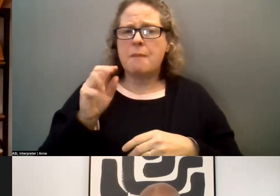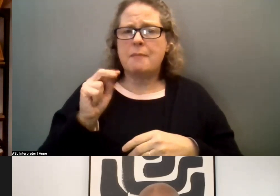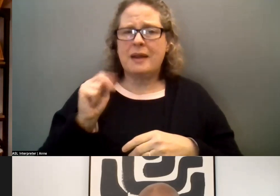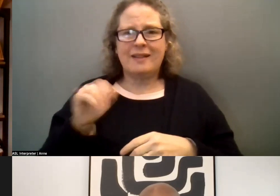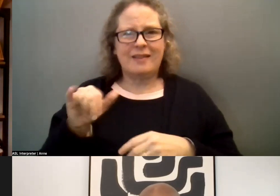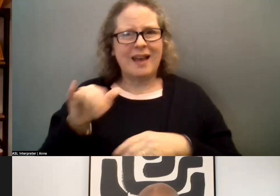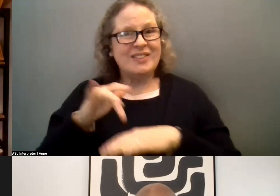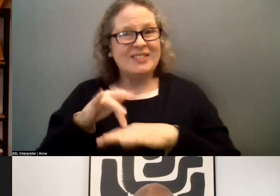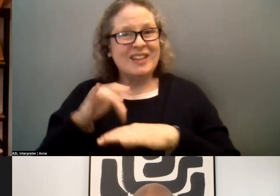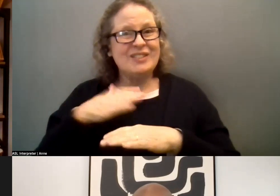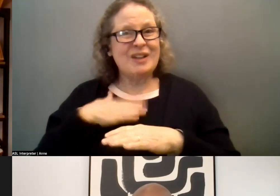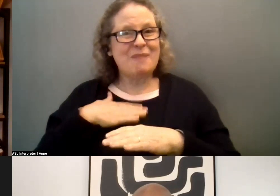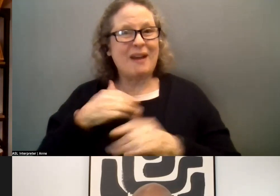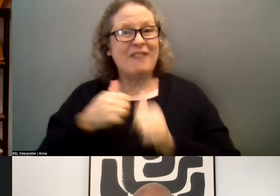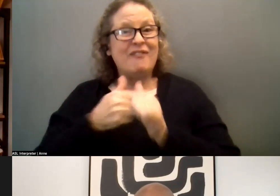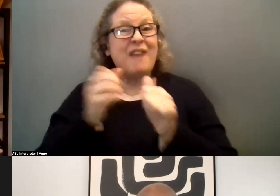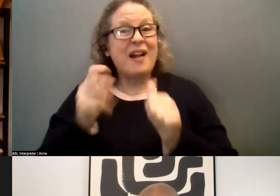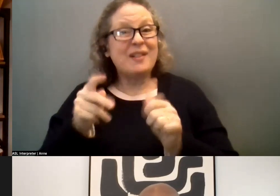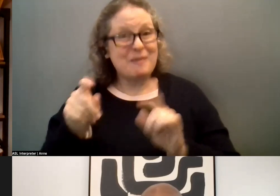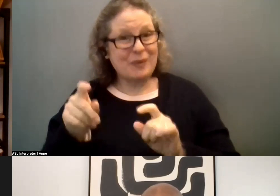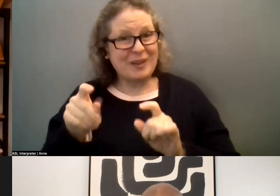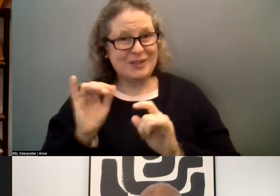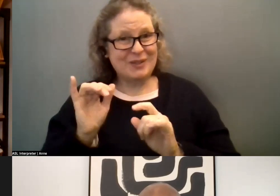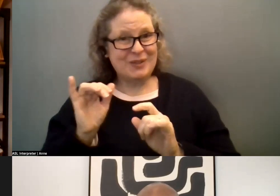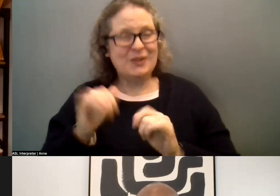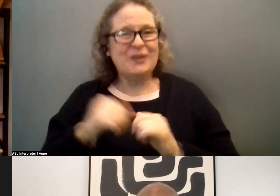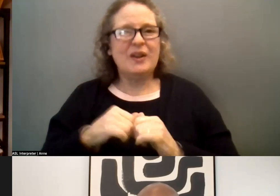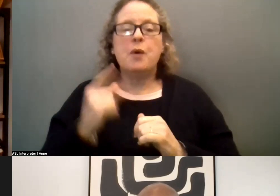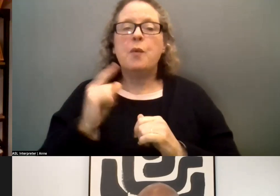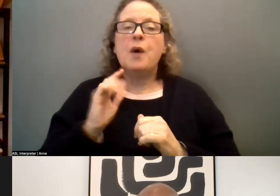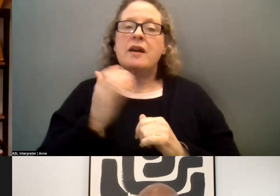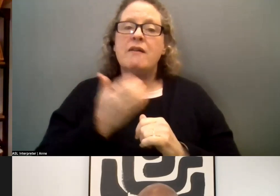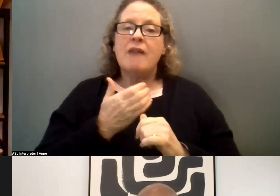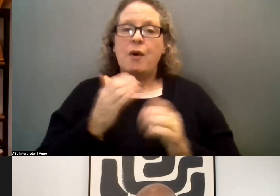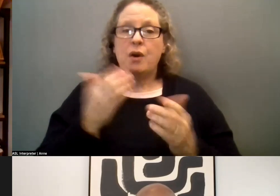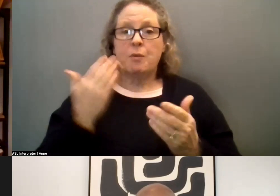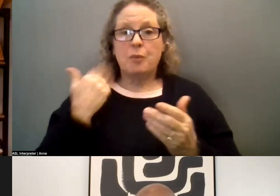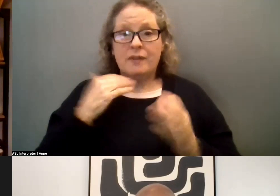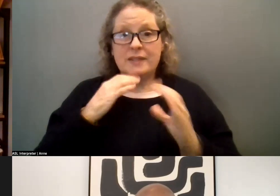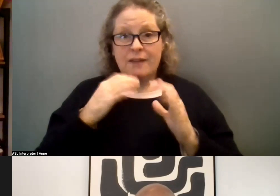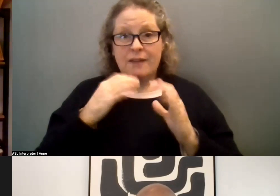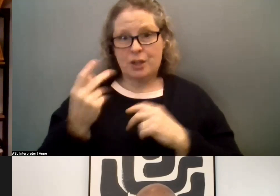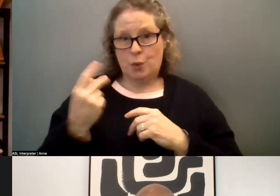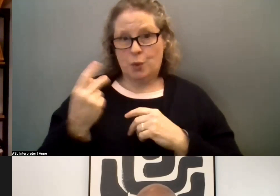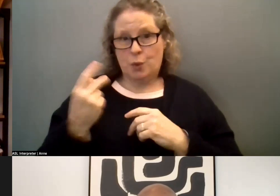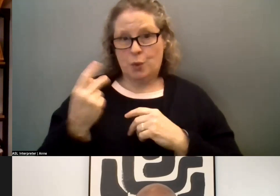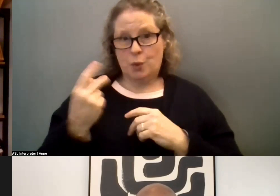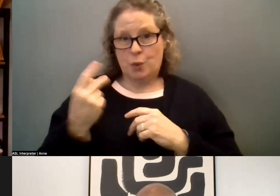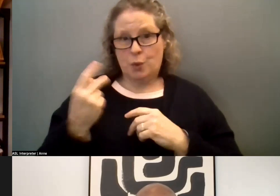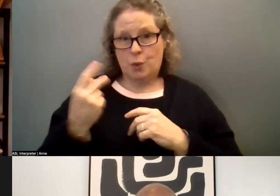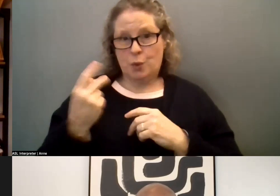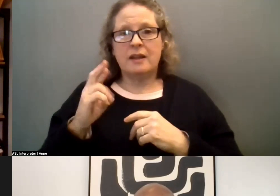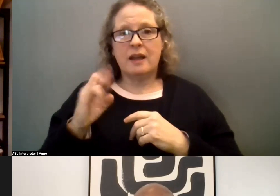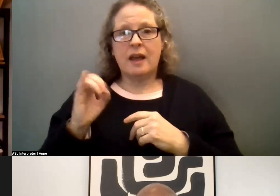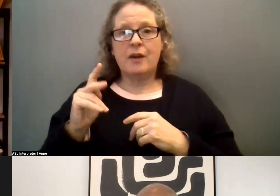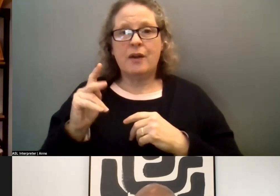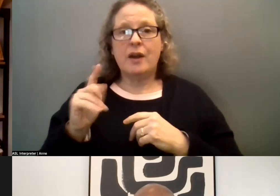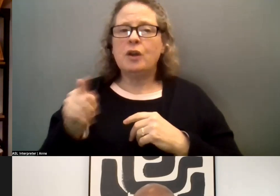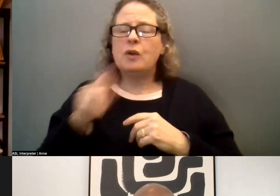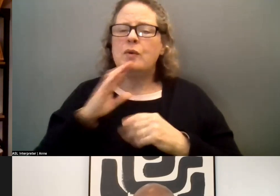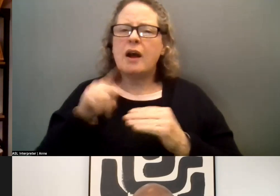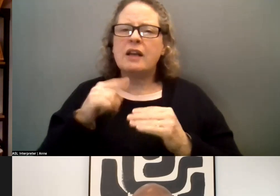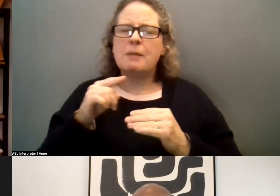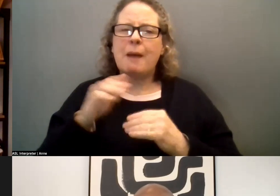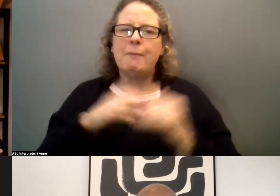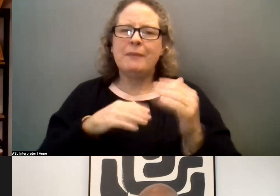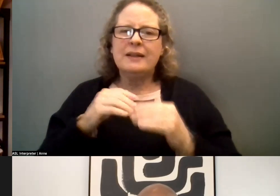follow-up question, which is in one of our previous conversations, Eric, you mentioned kind of building an identity per